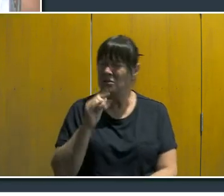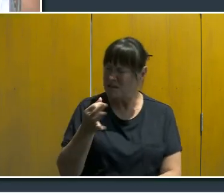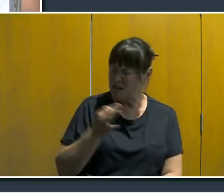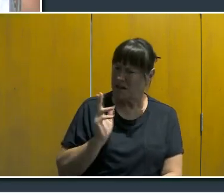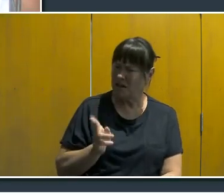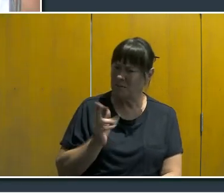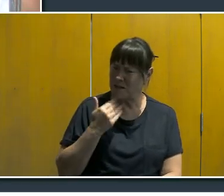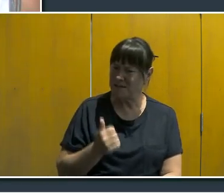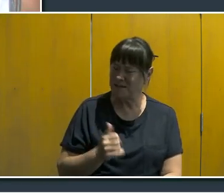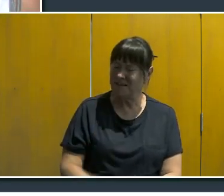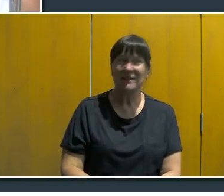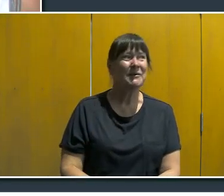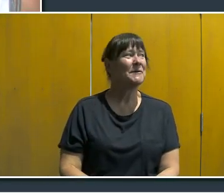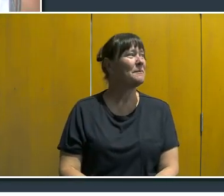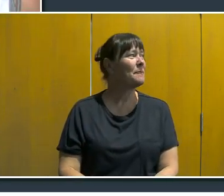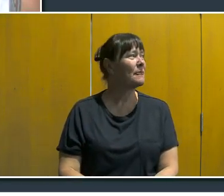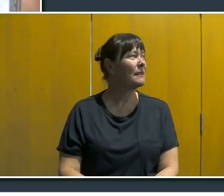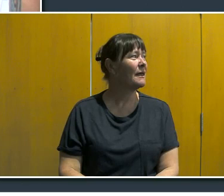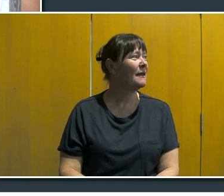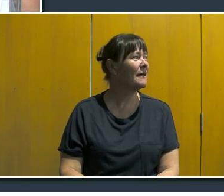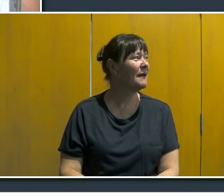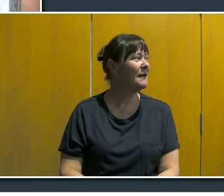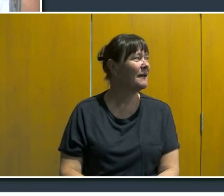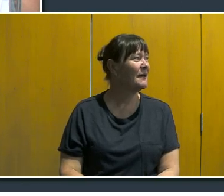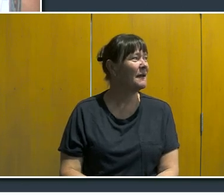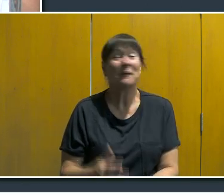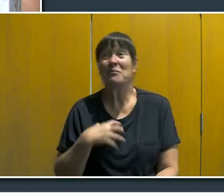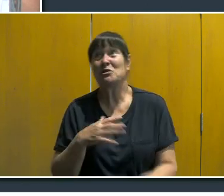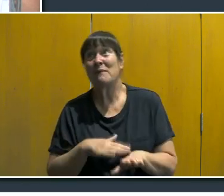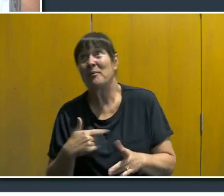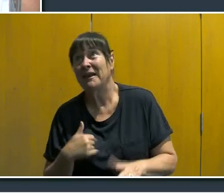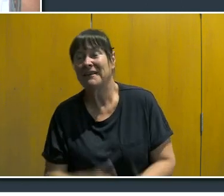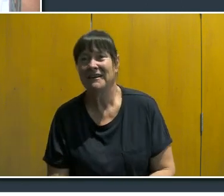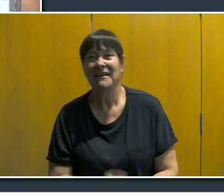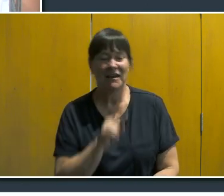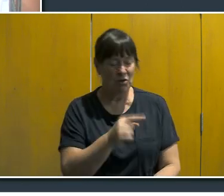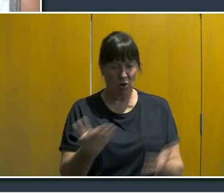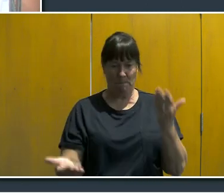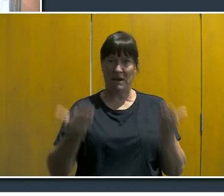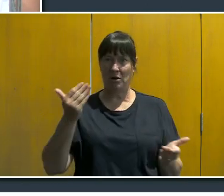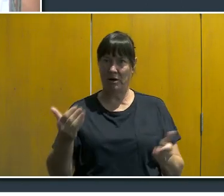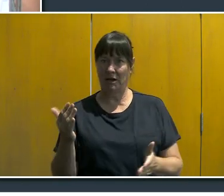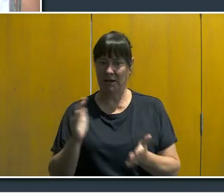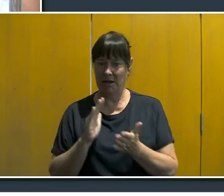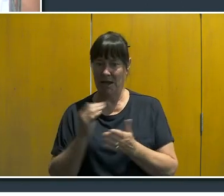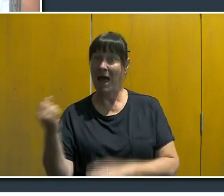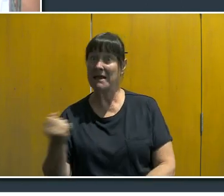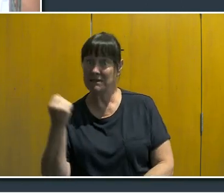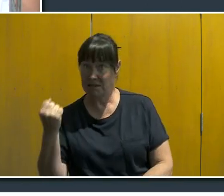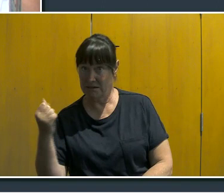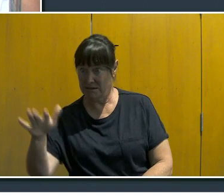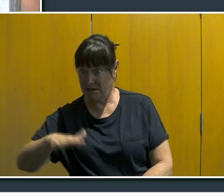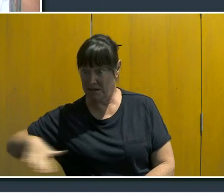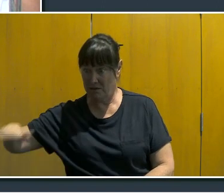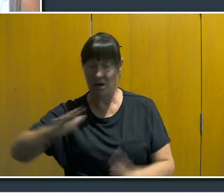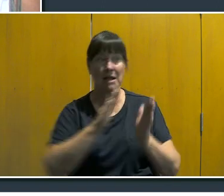me do that. I'm buying time here. I'm buying time. You made comparisons between Hastings and Napier, Yep.